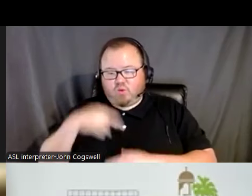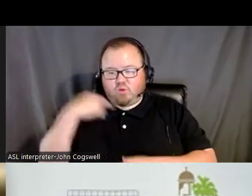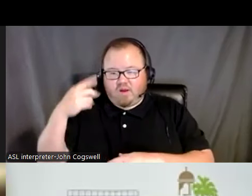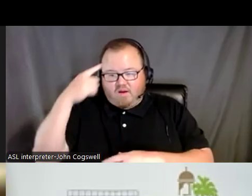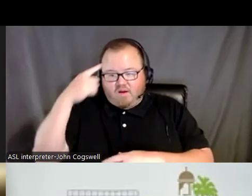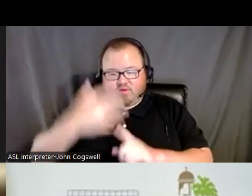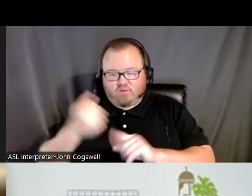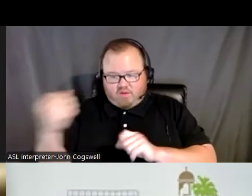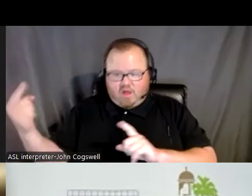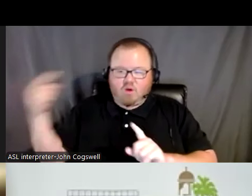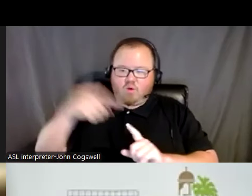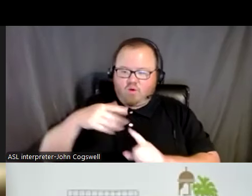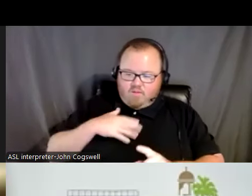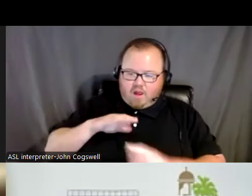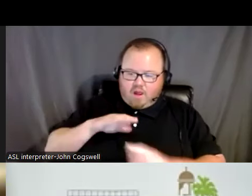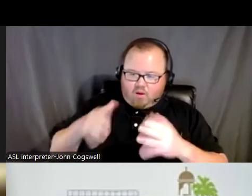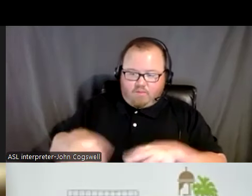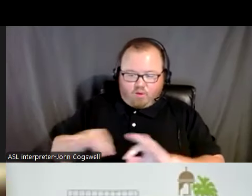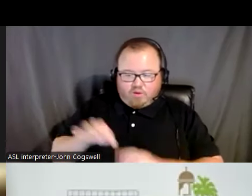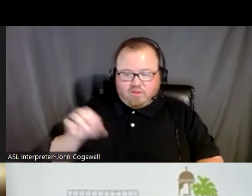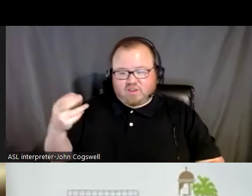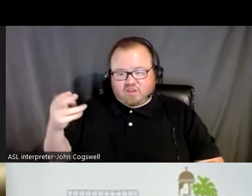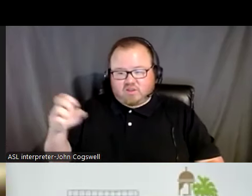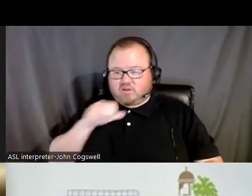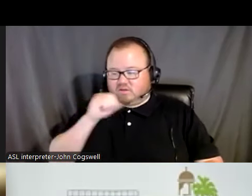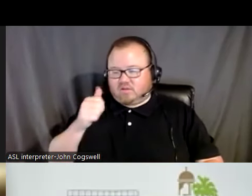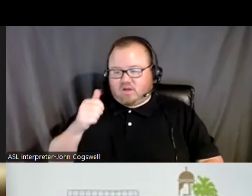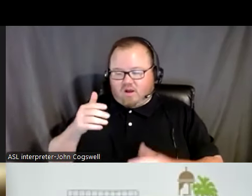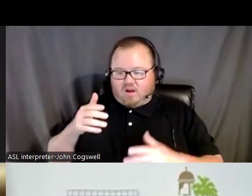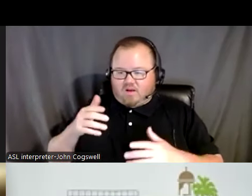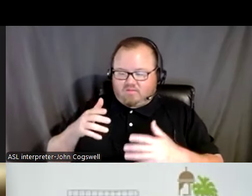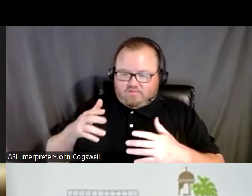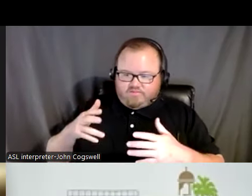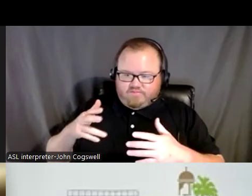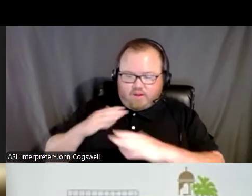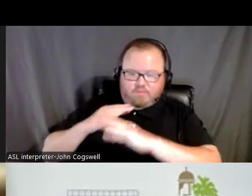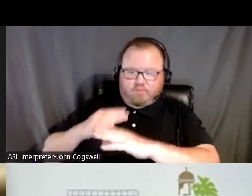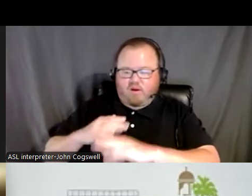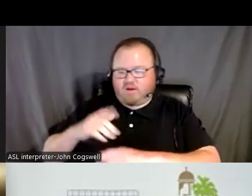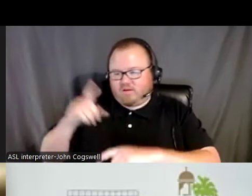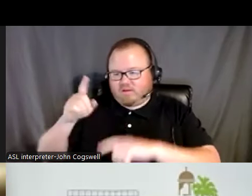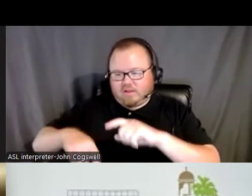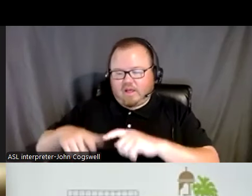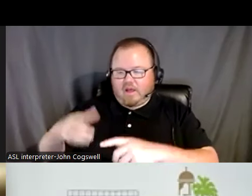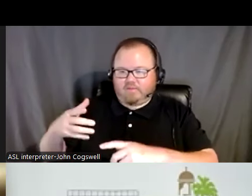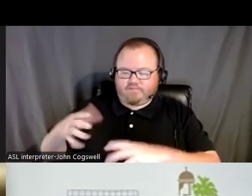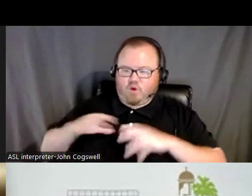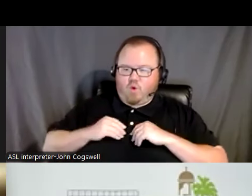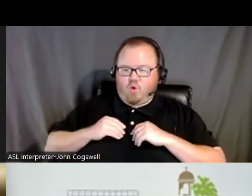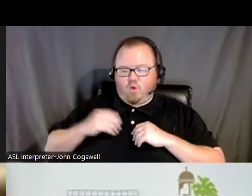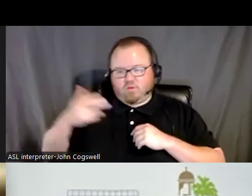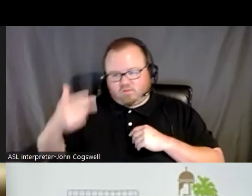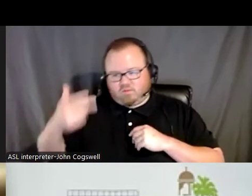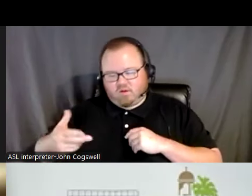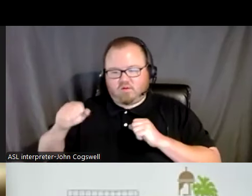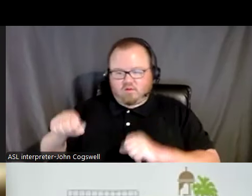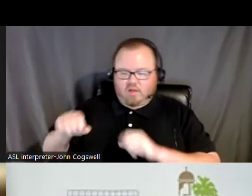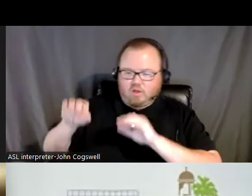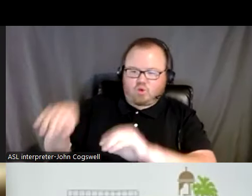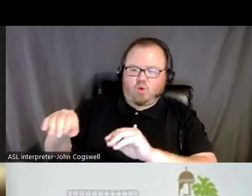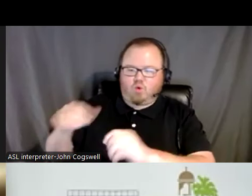to my house as long as she's not prohibited from owning or possessing firearms, as long as she has a way to store them safely, can come